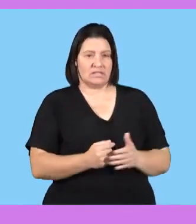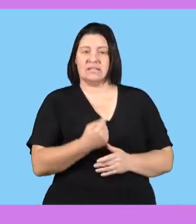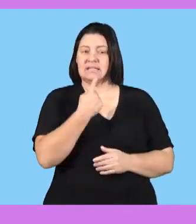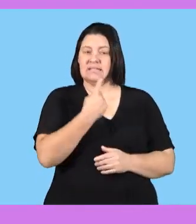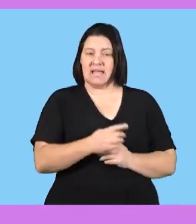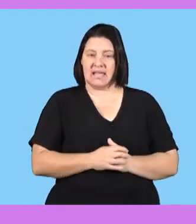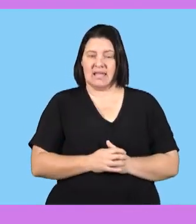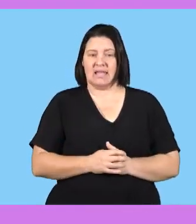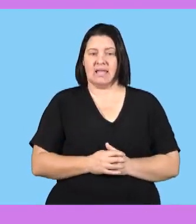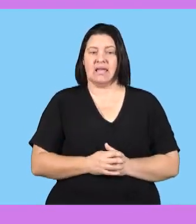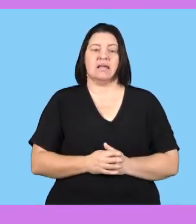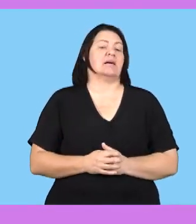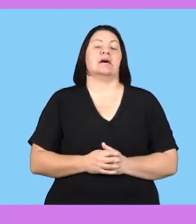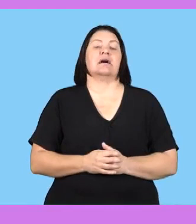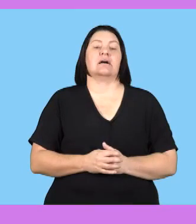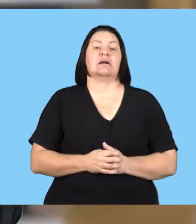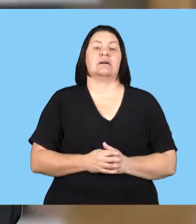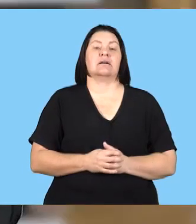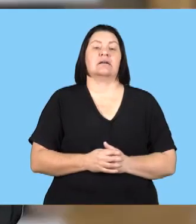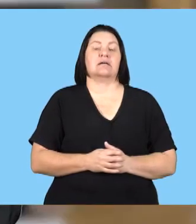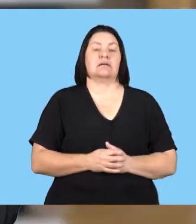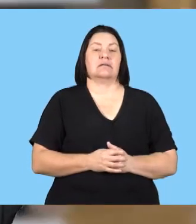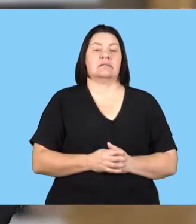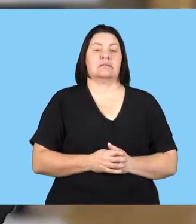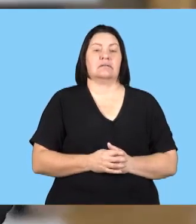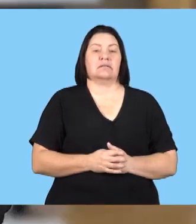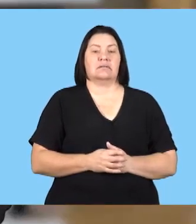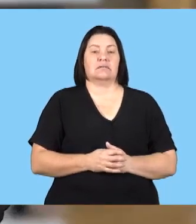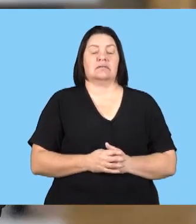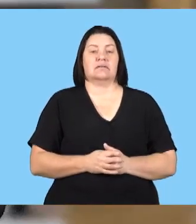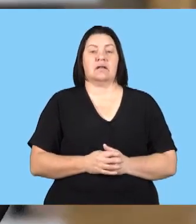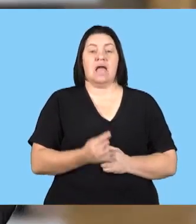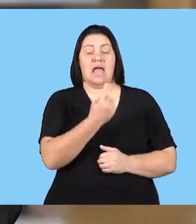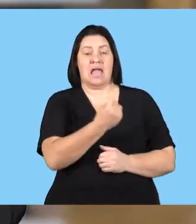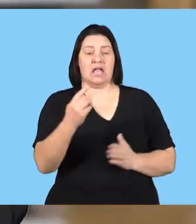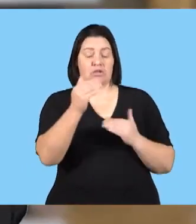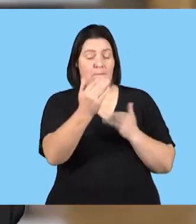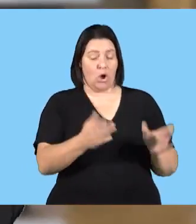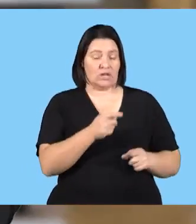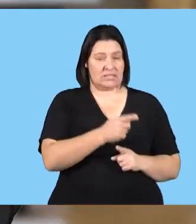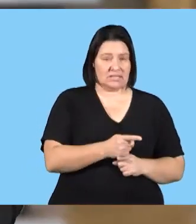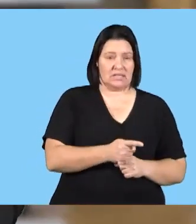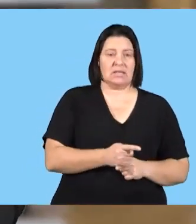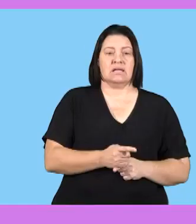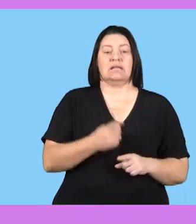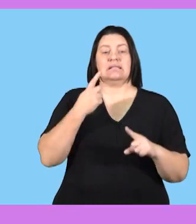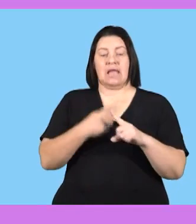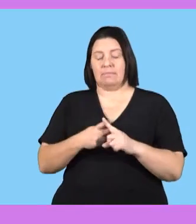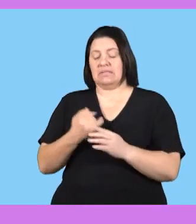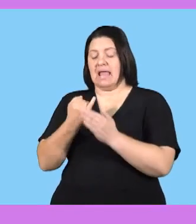we are going to take the number of muffins in each box multiplied by